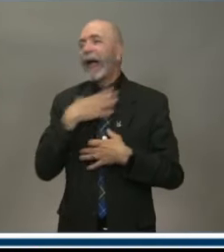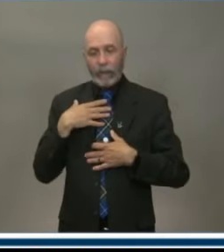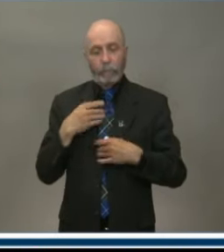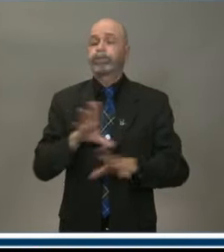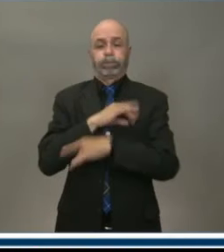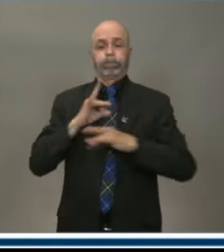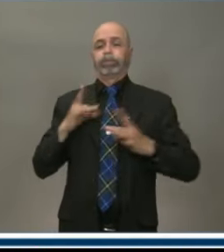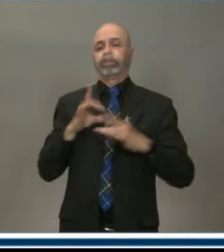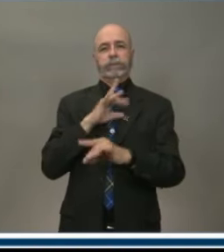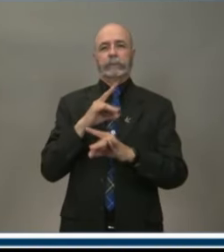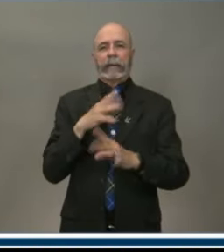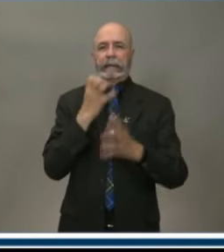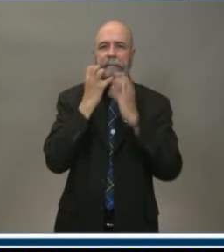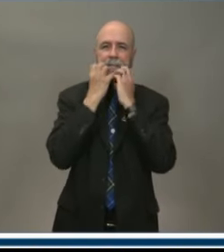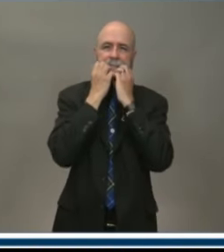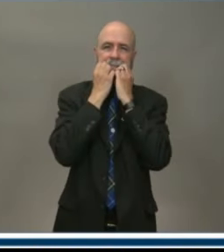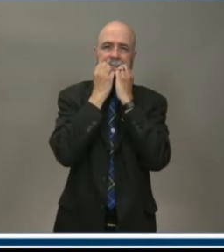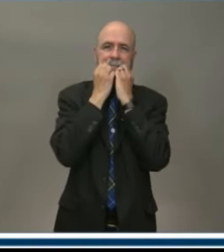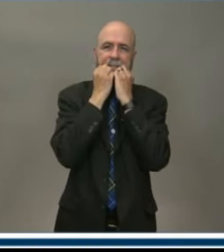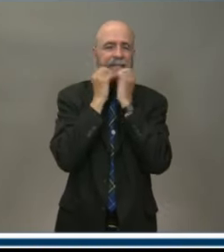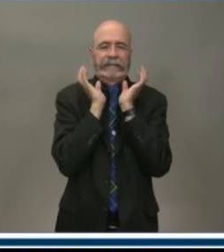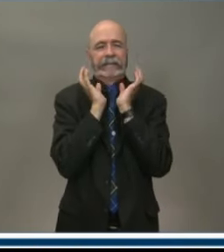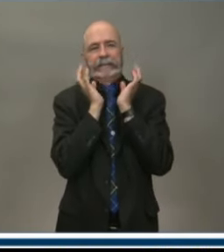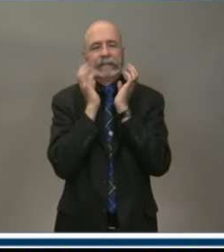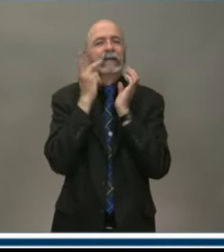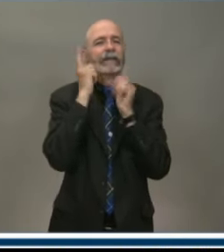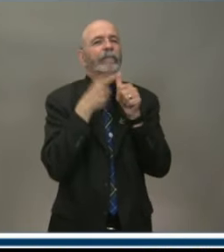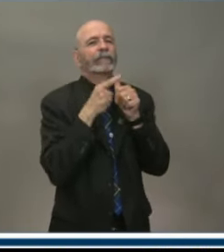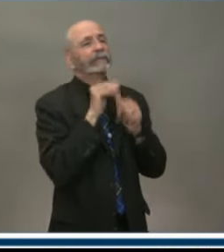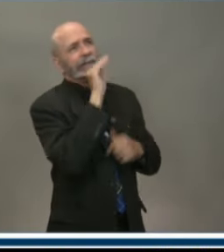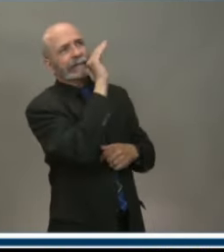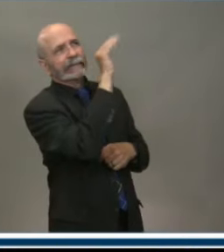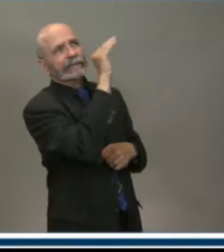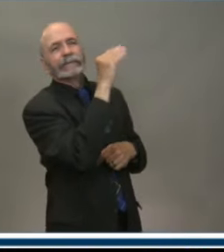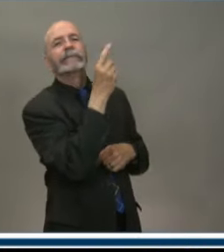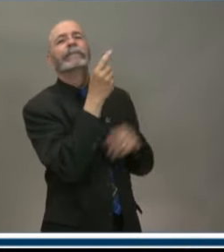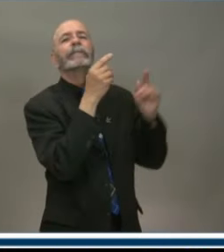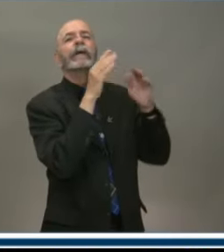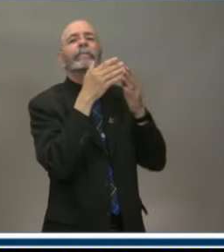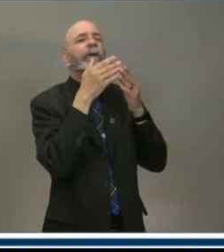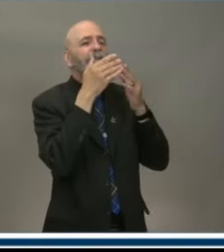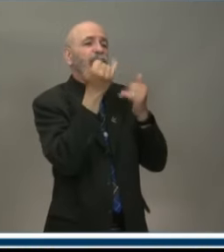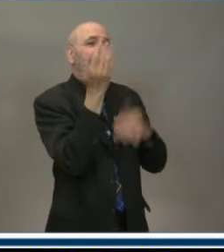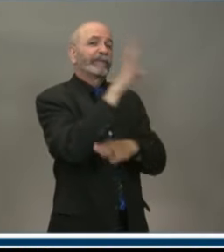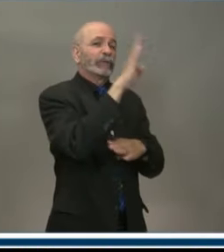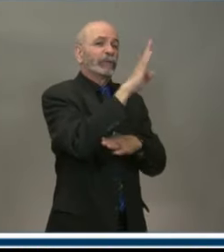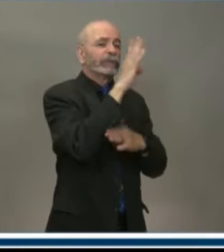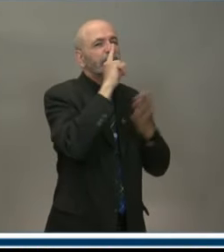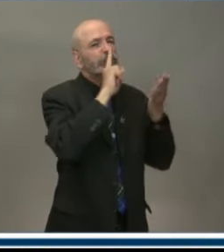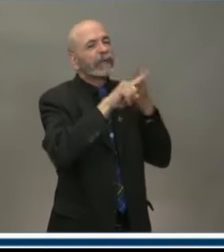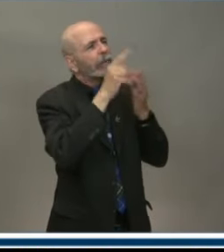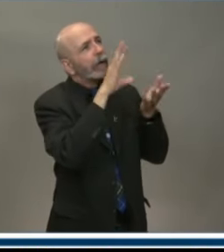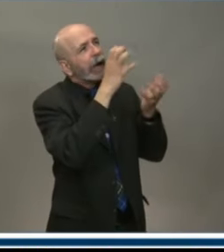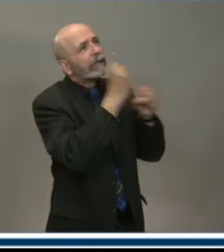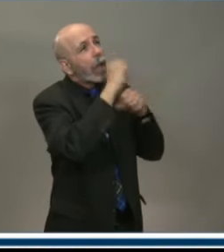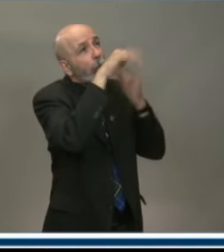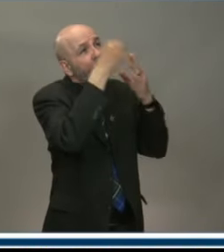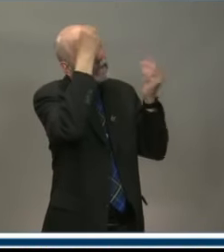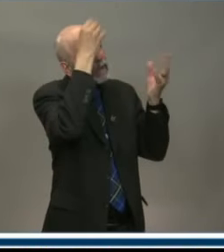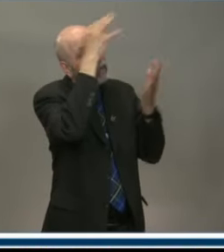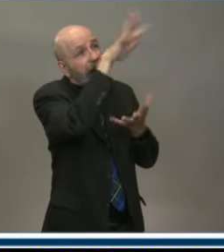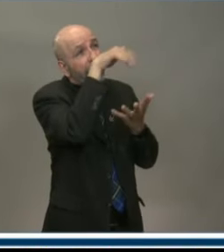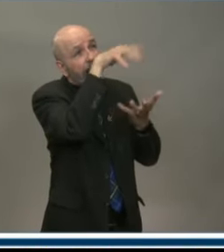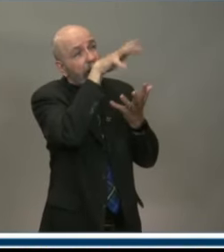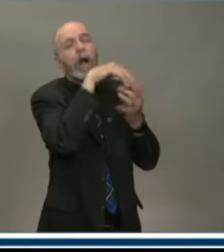We have another call, national call on Sunday afternoon where we're looking to dive into some of that information. So it's all